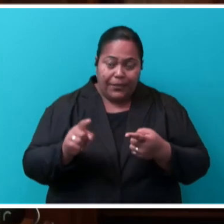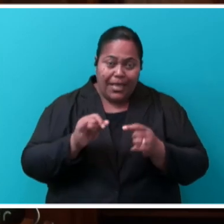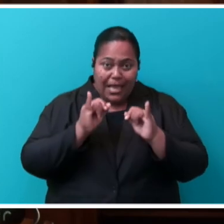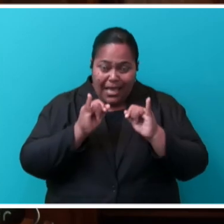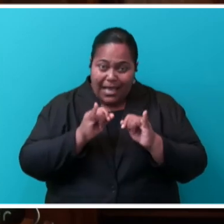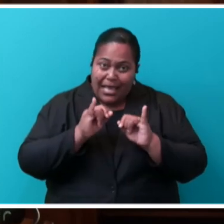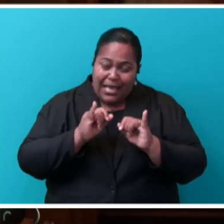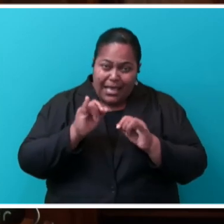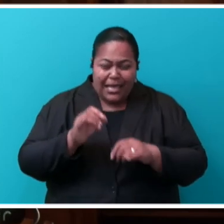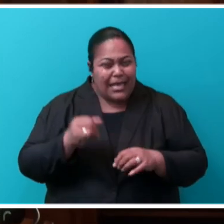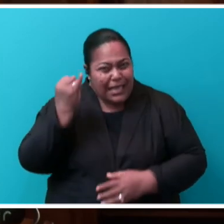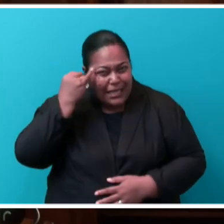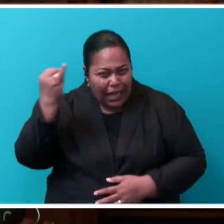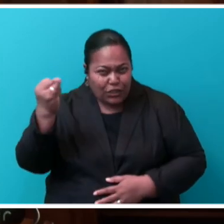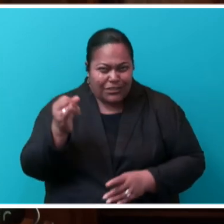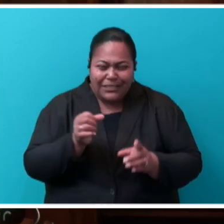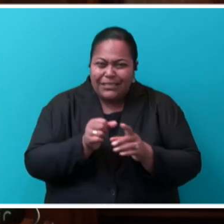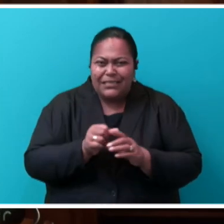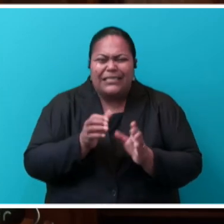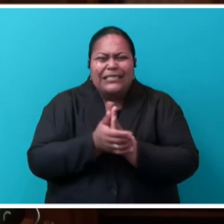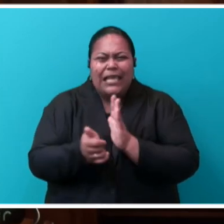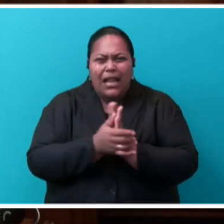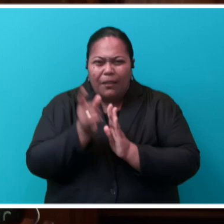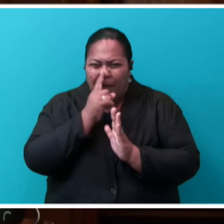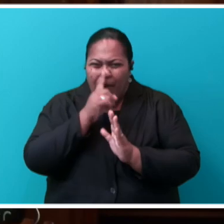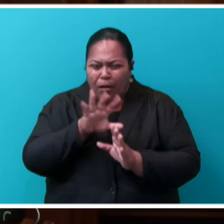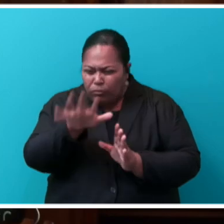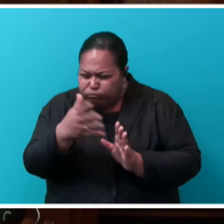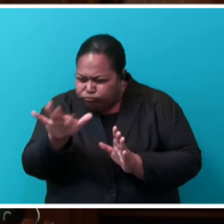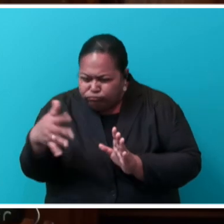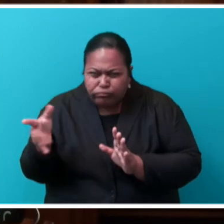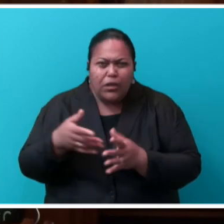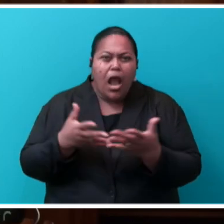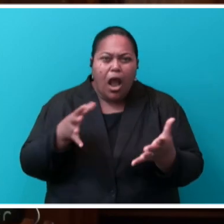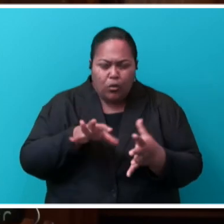assessment structure that coordinates information proactively in drawing out